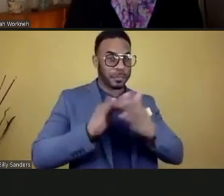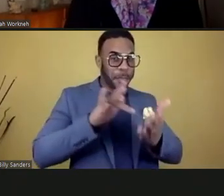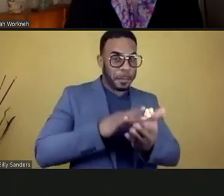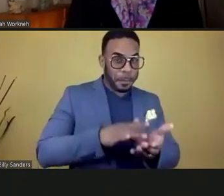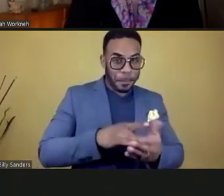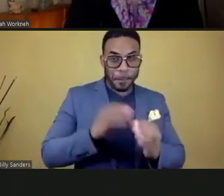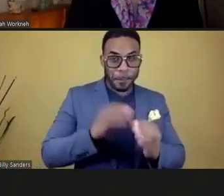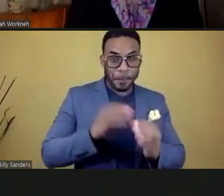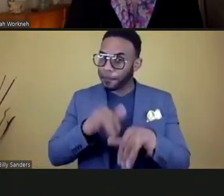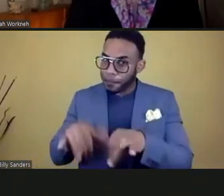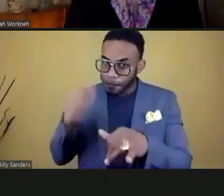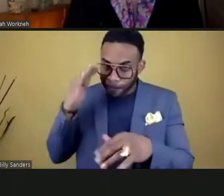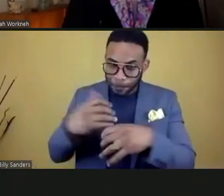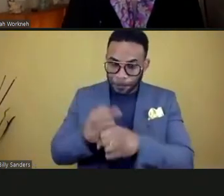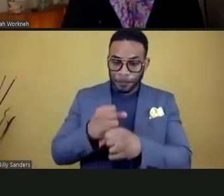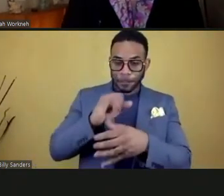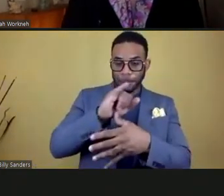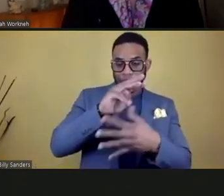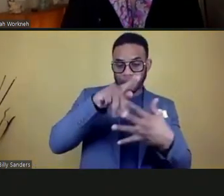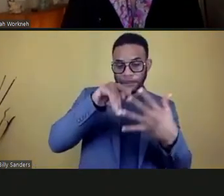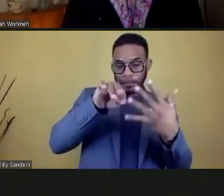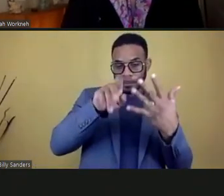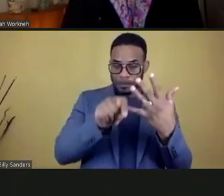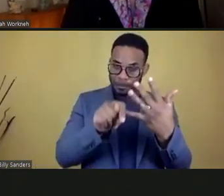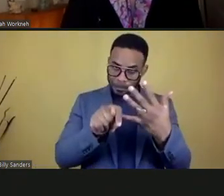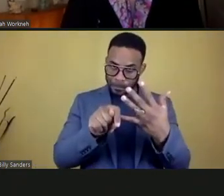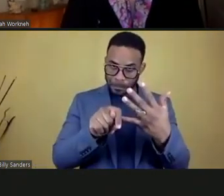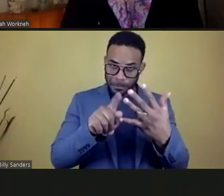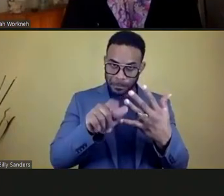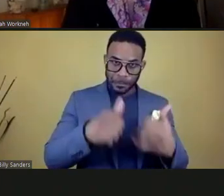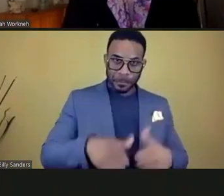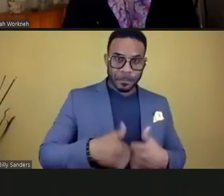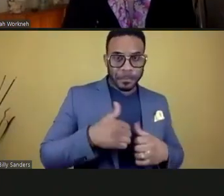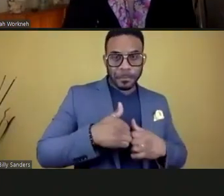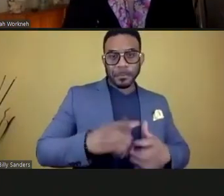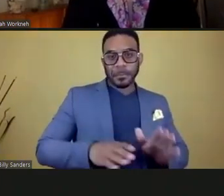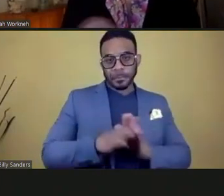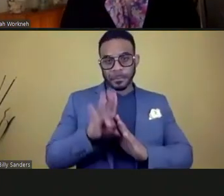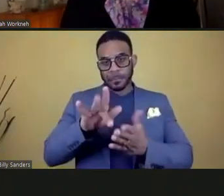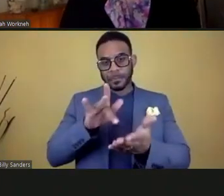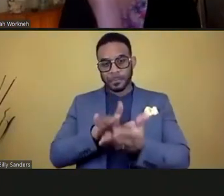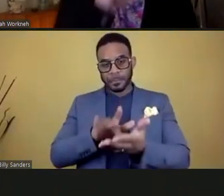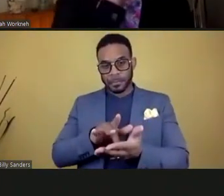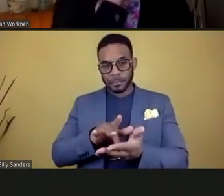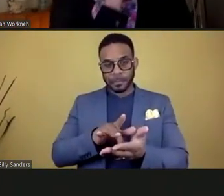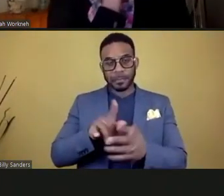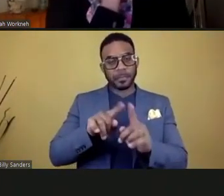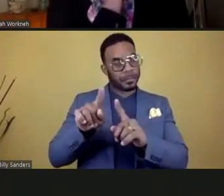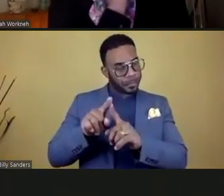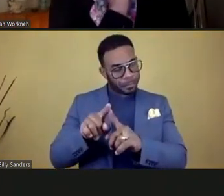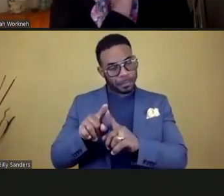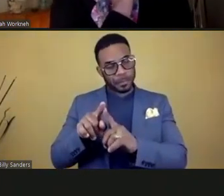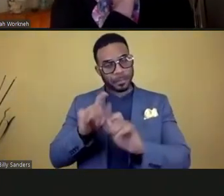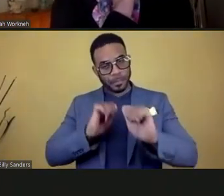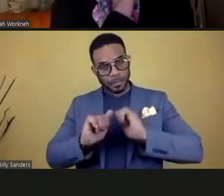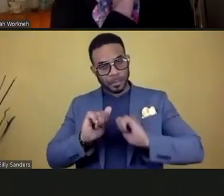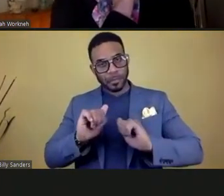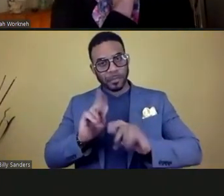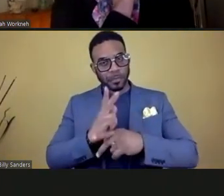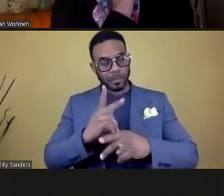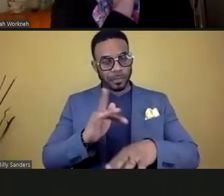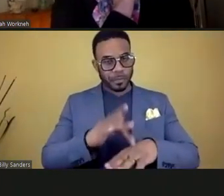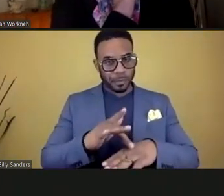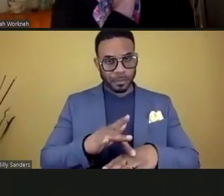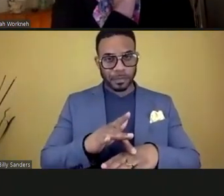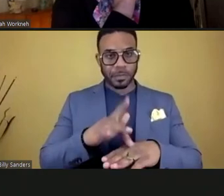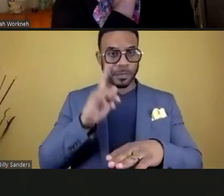more commonly known as MPAC, which is a residency and development center, also a performance and production space